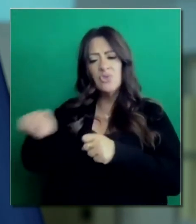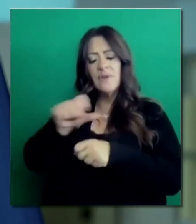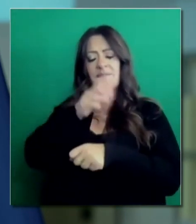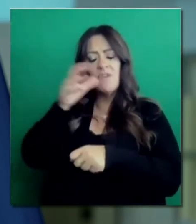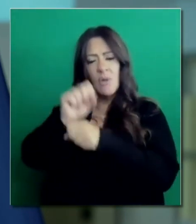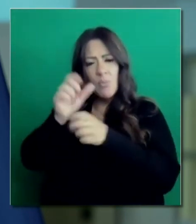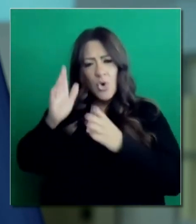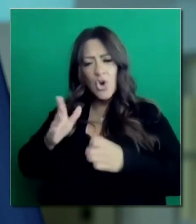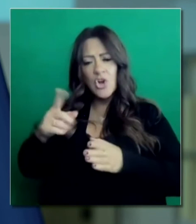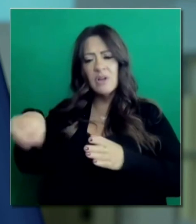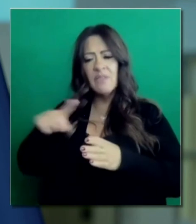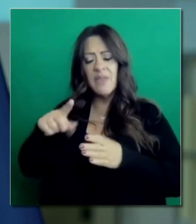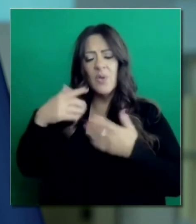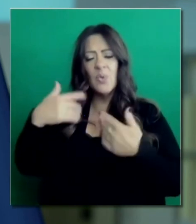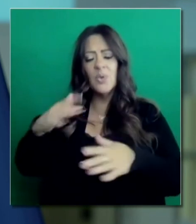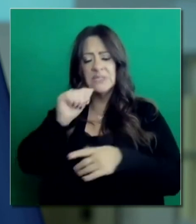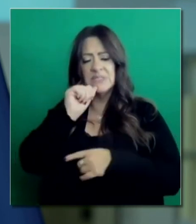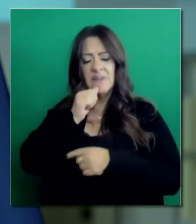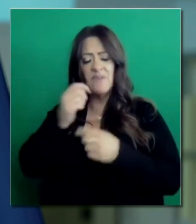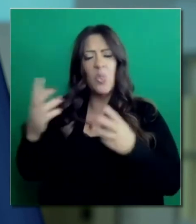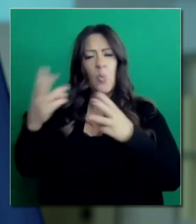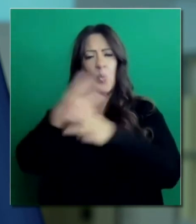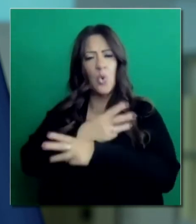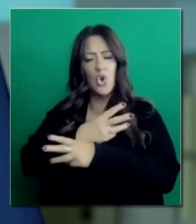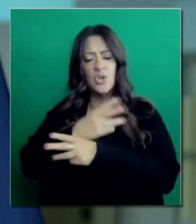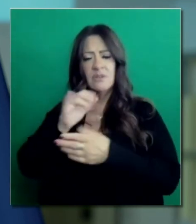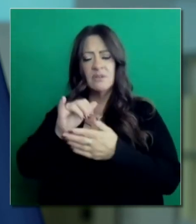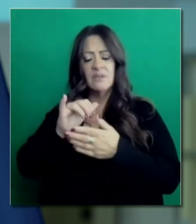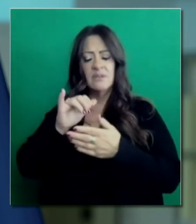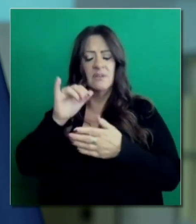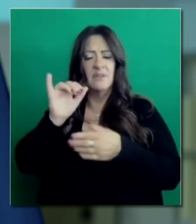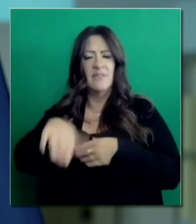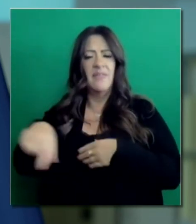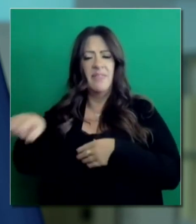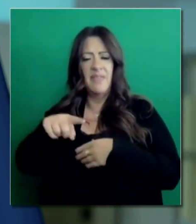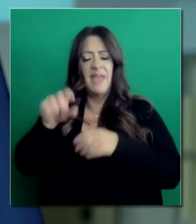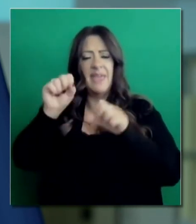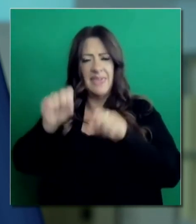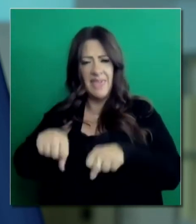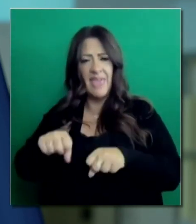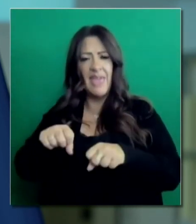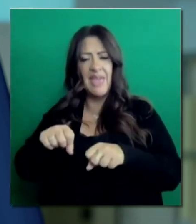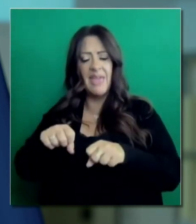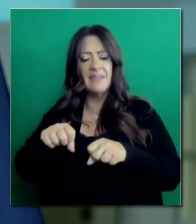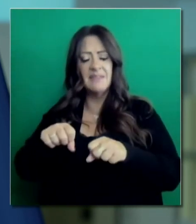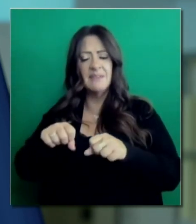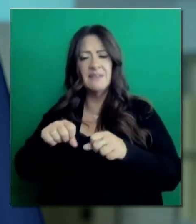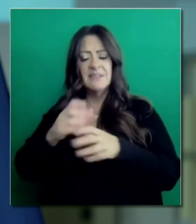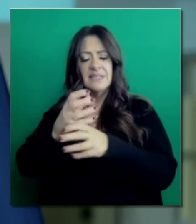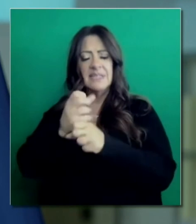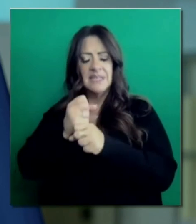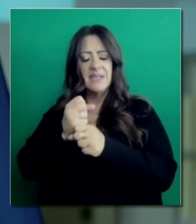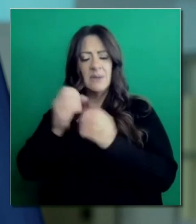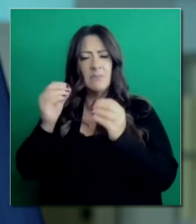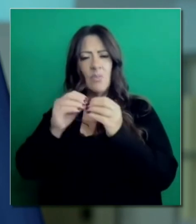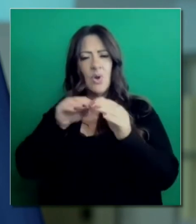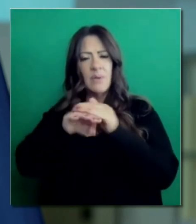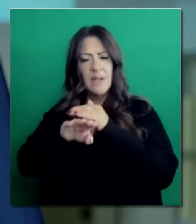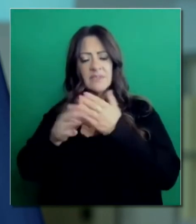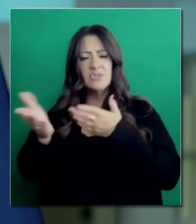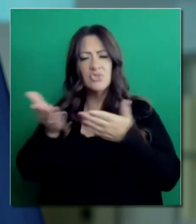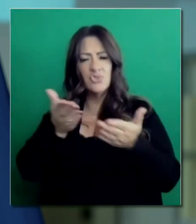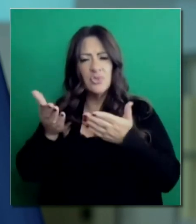hit so hard, don't get crowded to the end of these initial priority tiers that have gotten much bigger, even as the vaccine remains